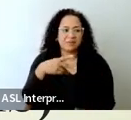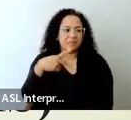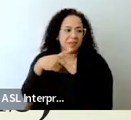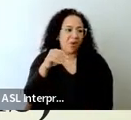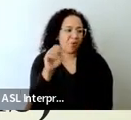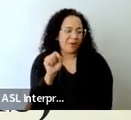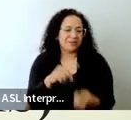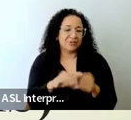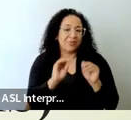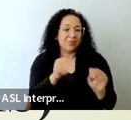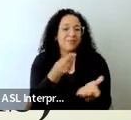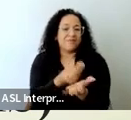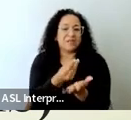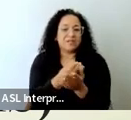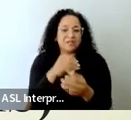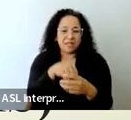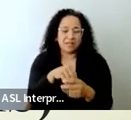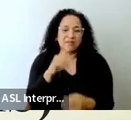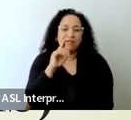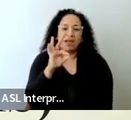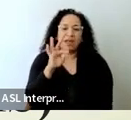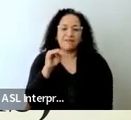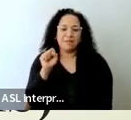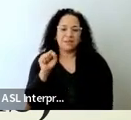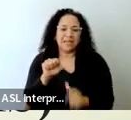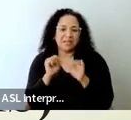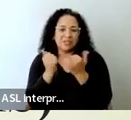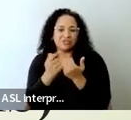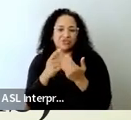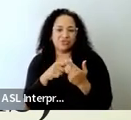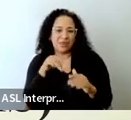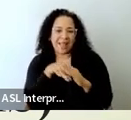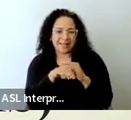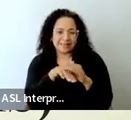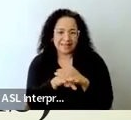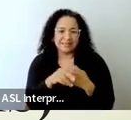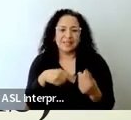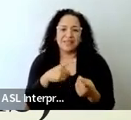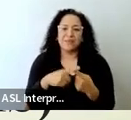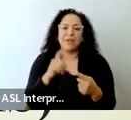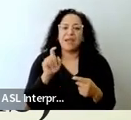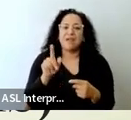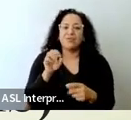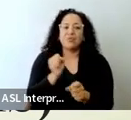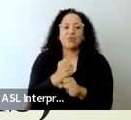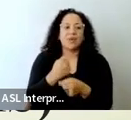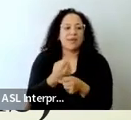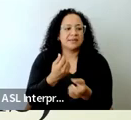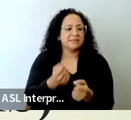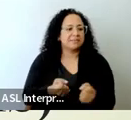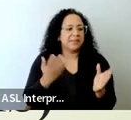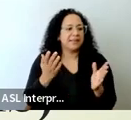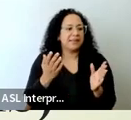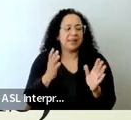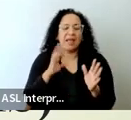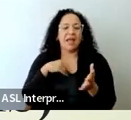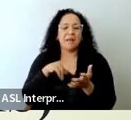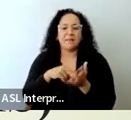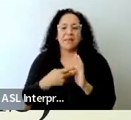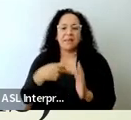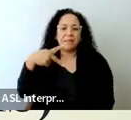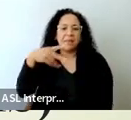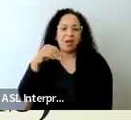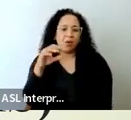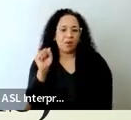put the funds there for the FMS agency to access. And we have to create a spending plan, a purchase of